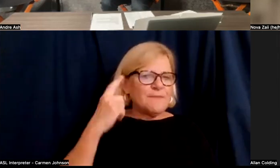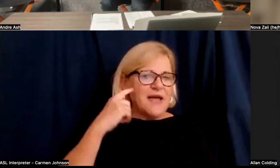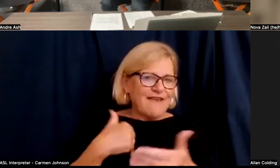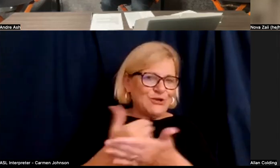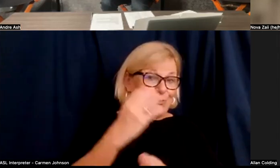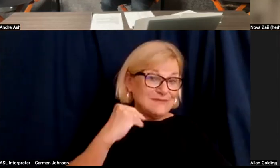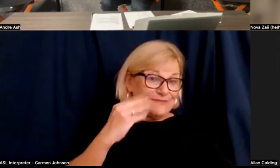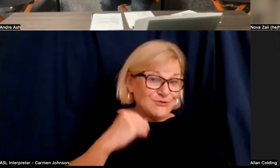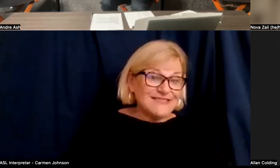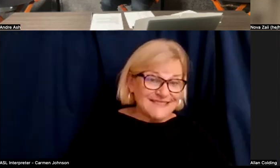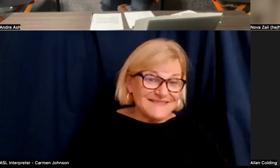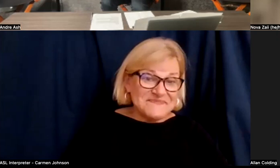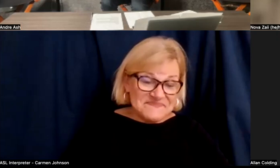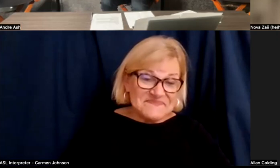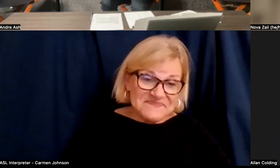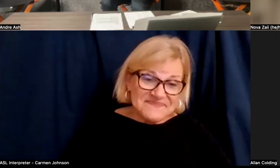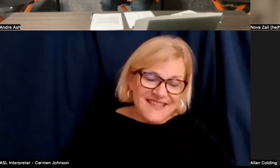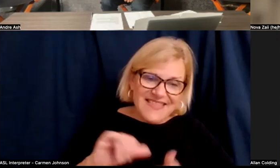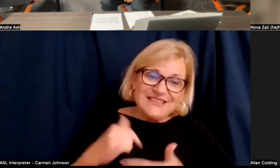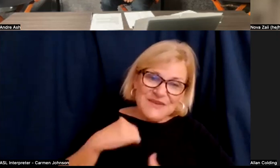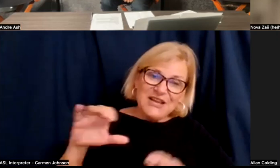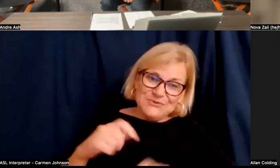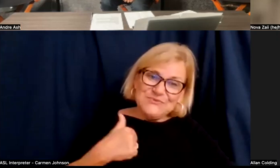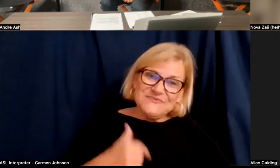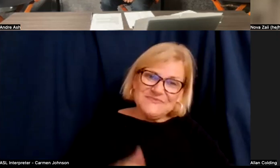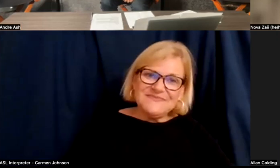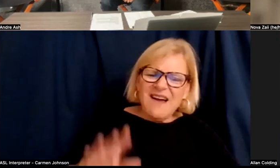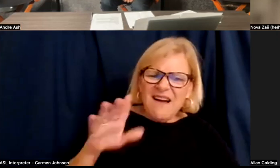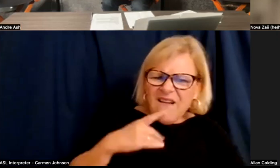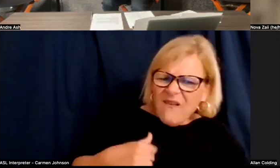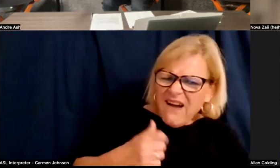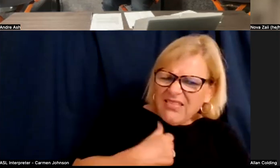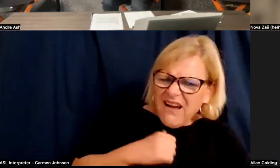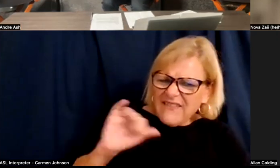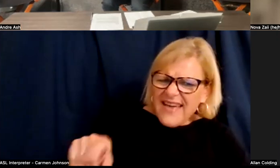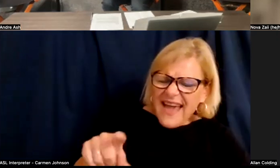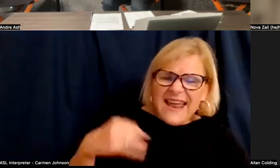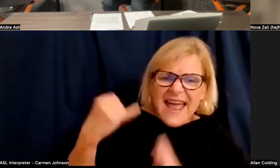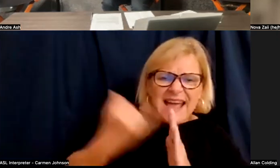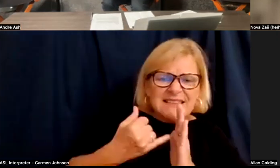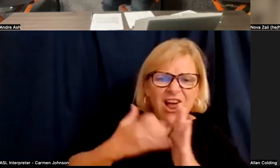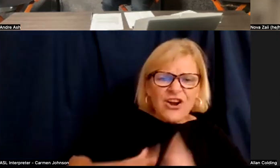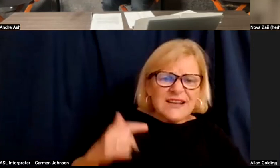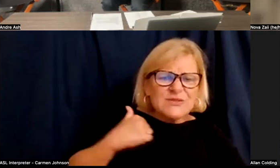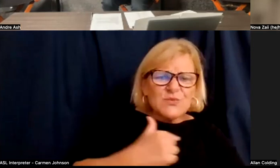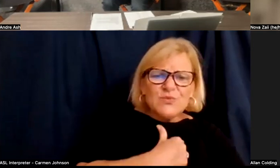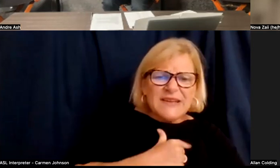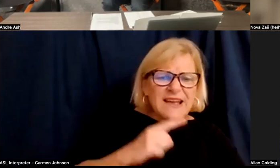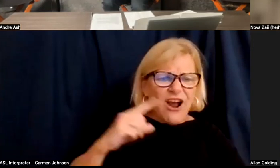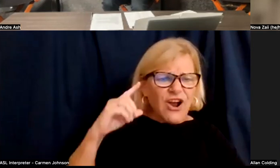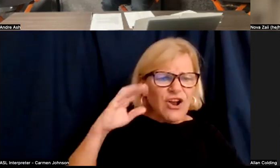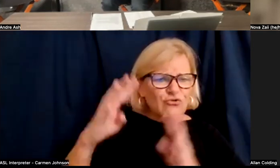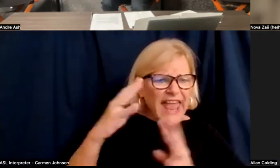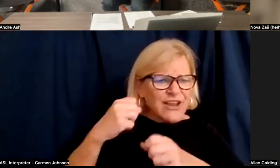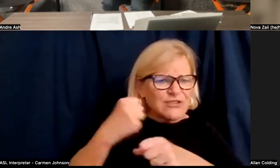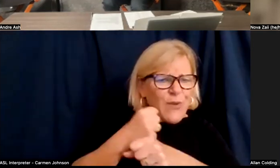experience. And that's what I do. I love that. I love that. As artists, we are creatives and